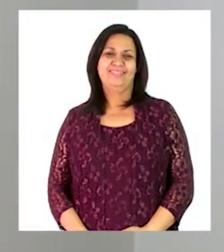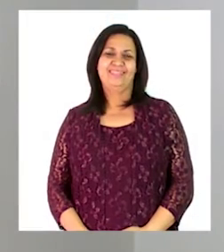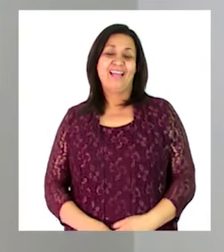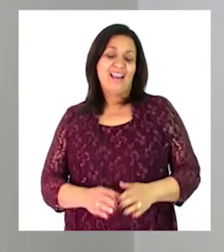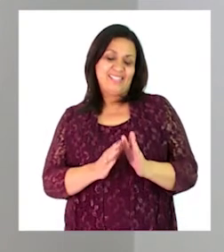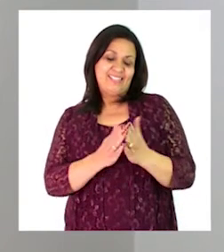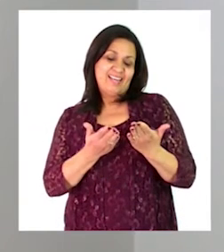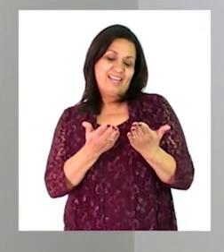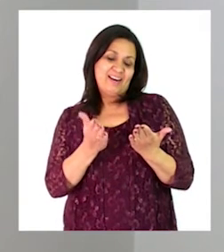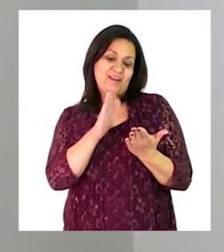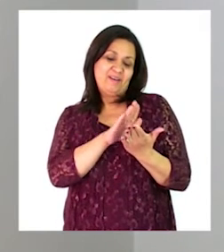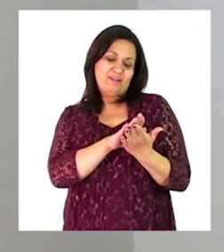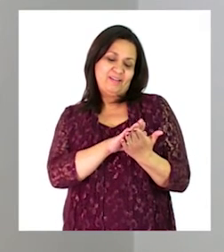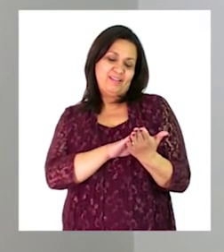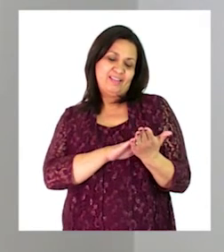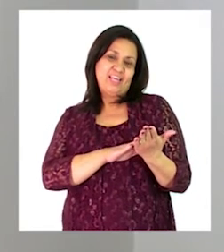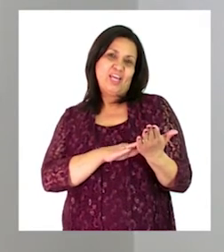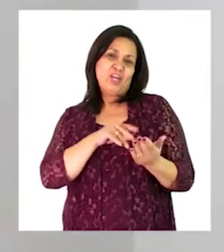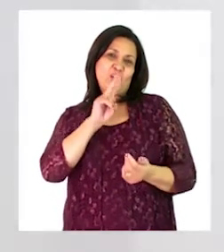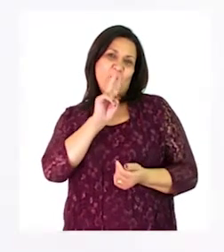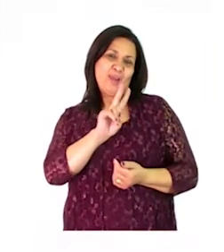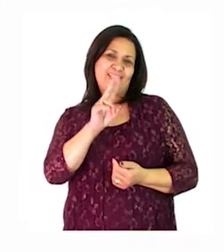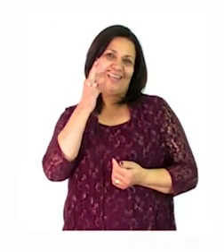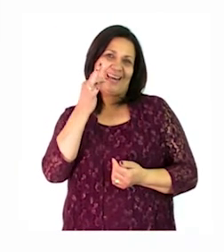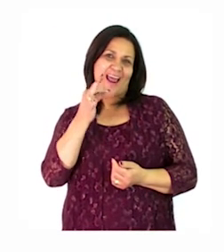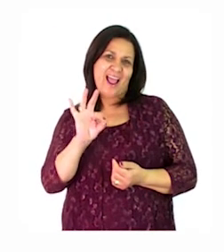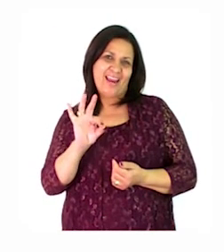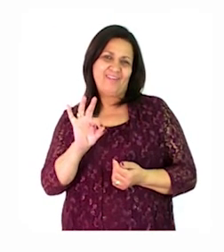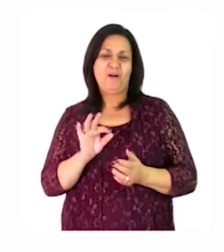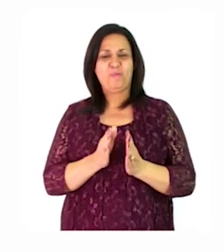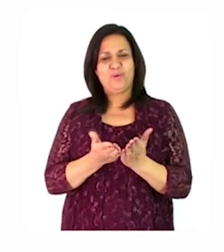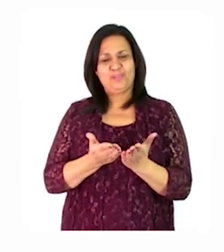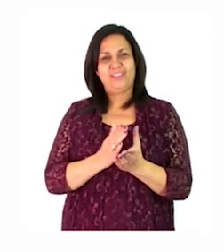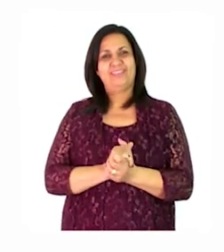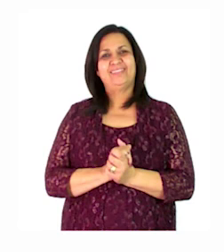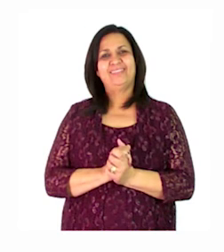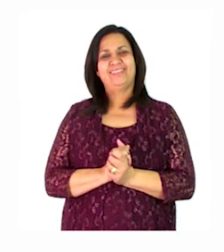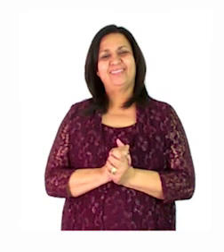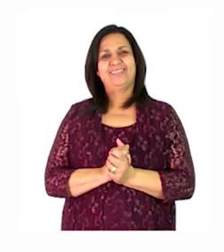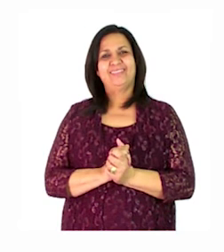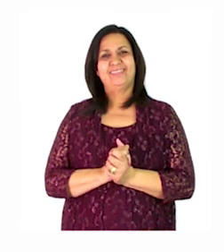Let's turn to page 29 of our booklet.